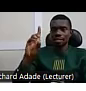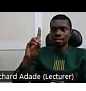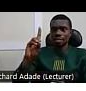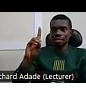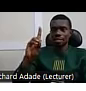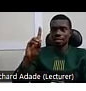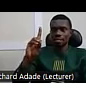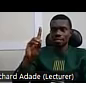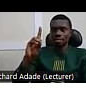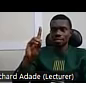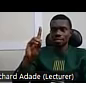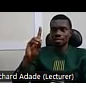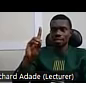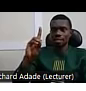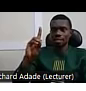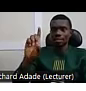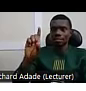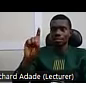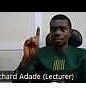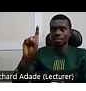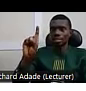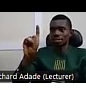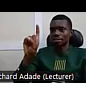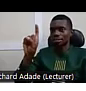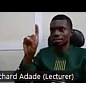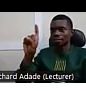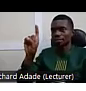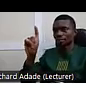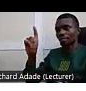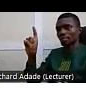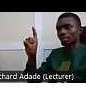Juliana, D. So like this. Don't do this.